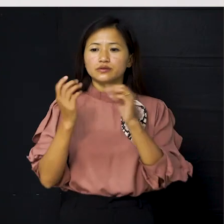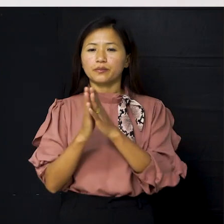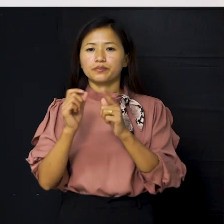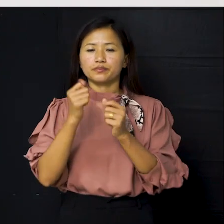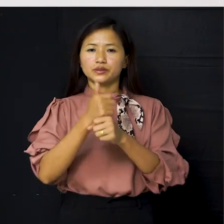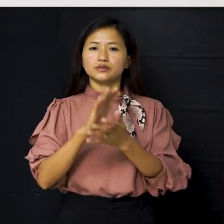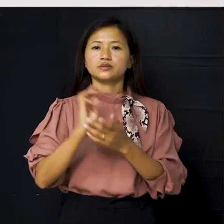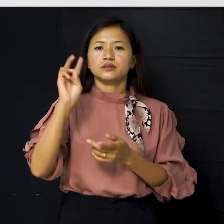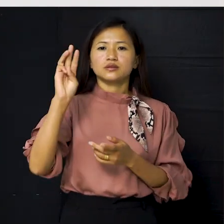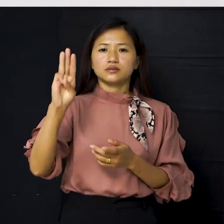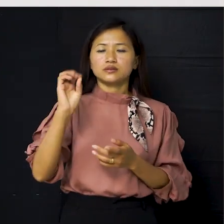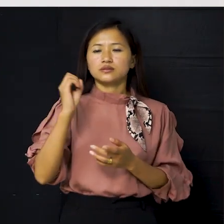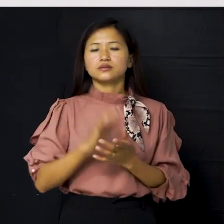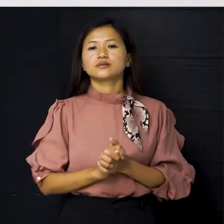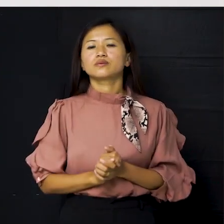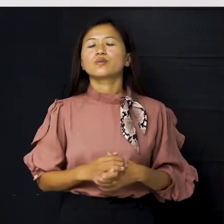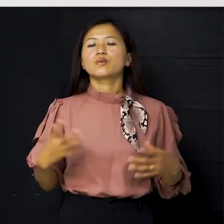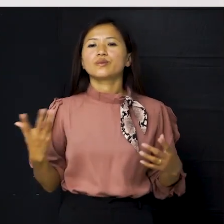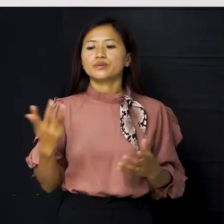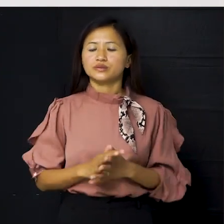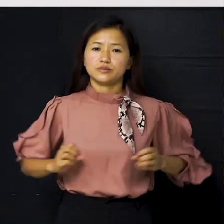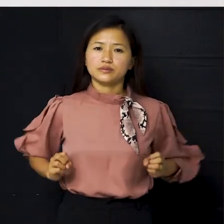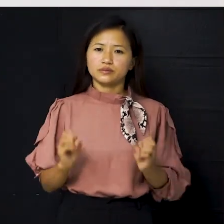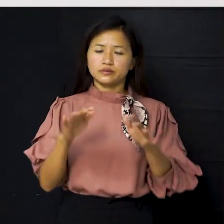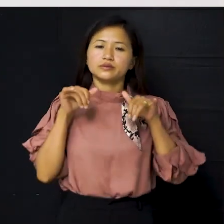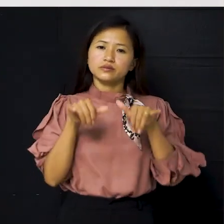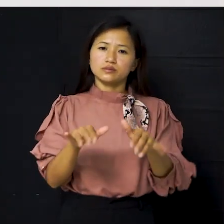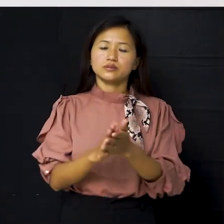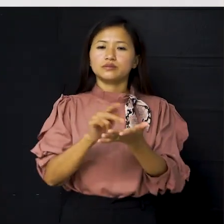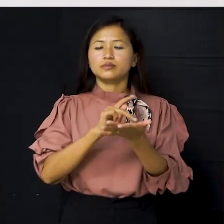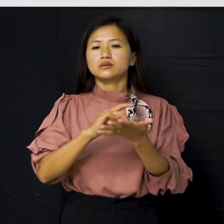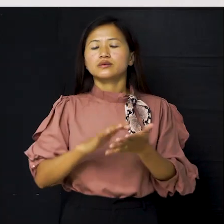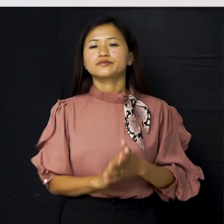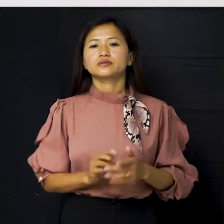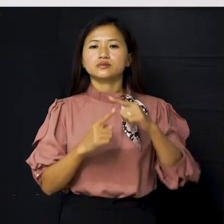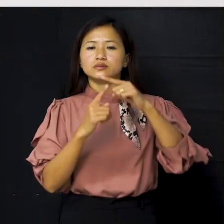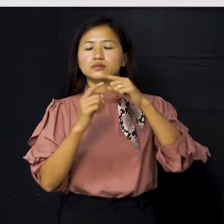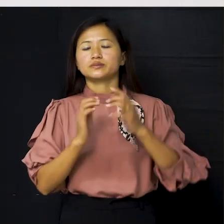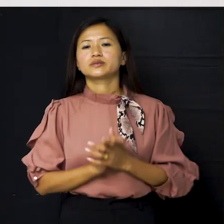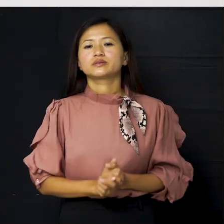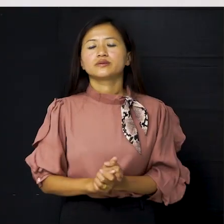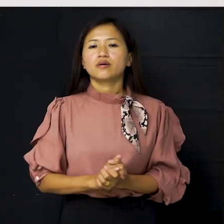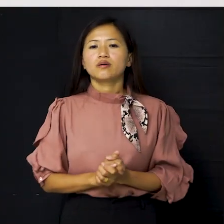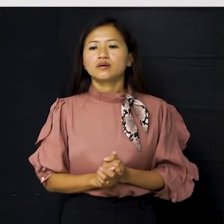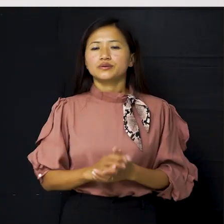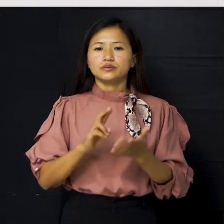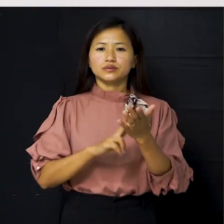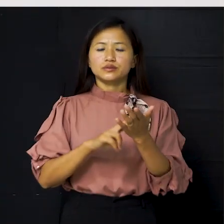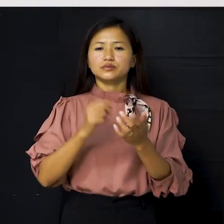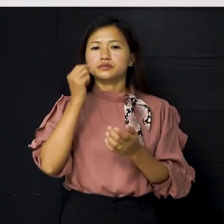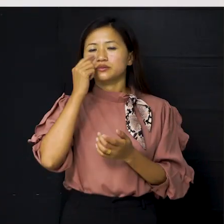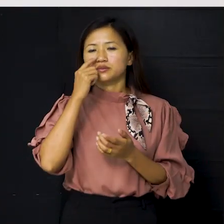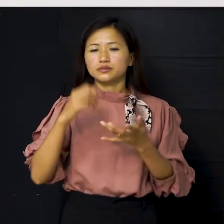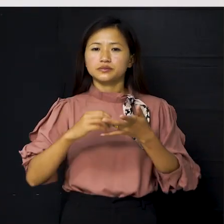page number 30, from where we are going to begin with the remaining part of the topic. So Nur Jahan, she